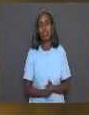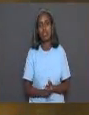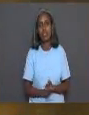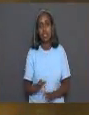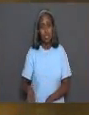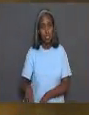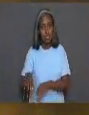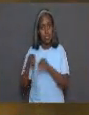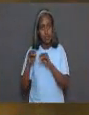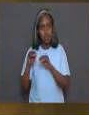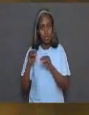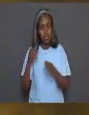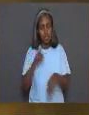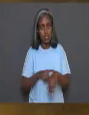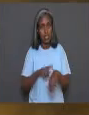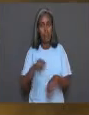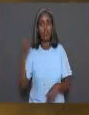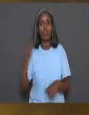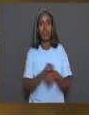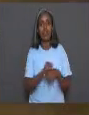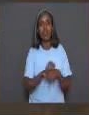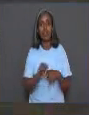Students, it is time for an activity.